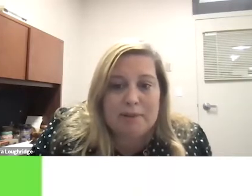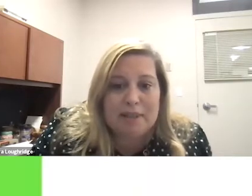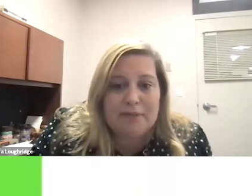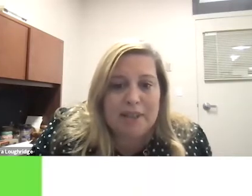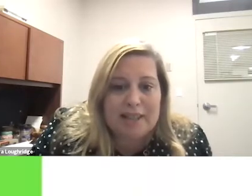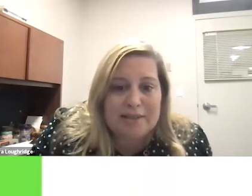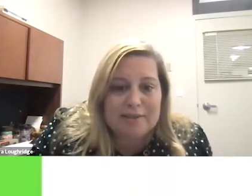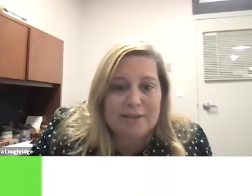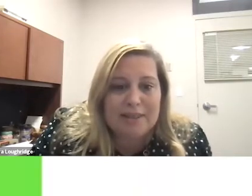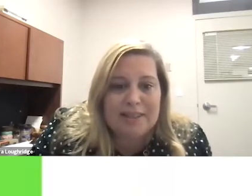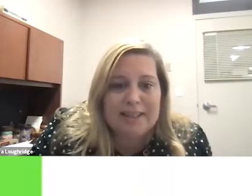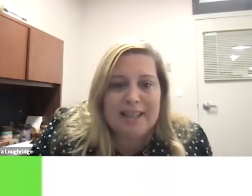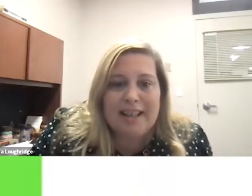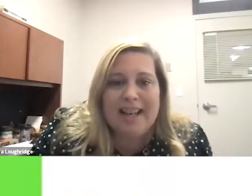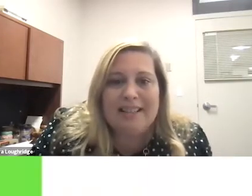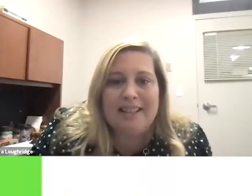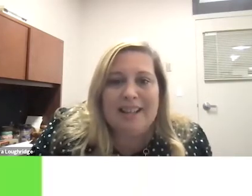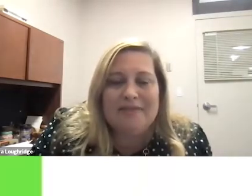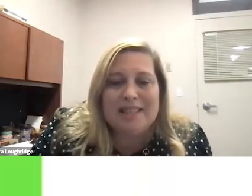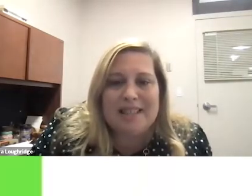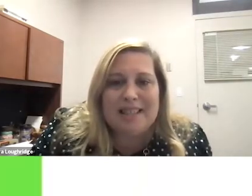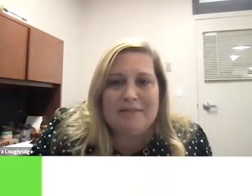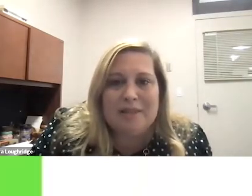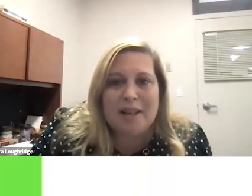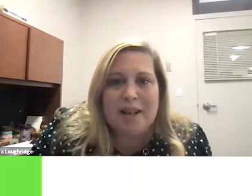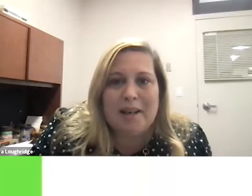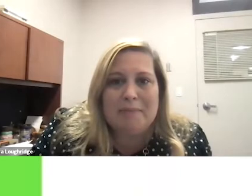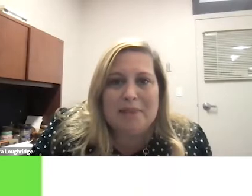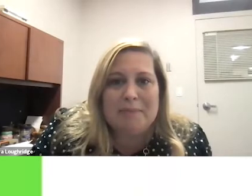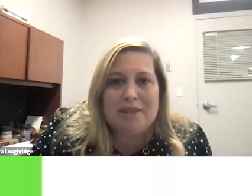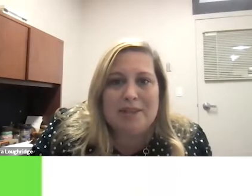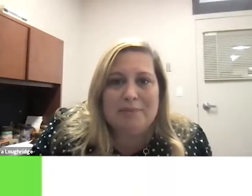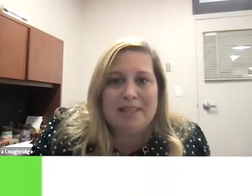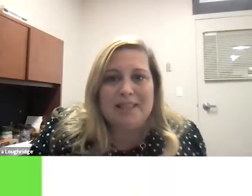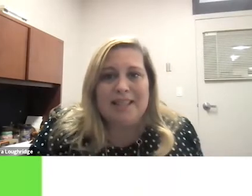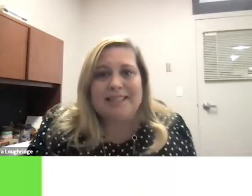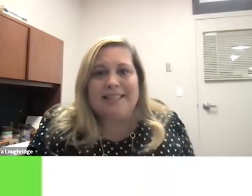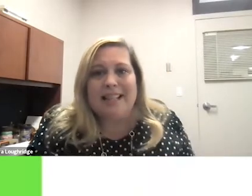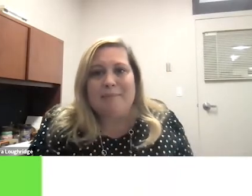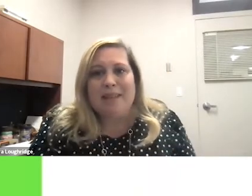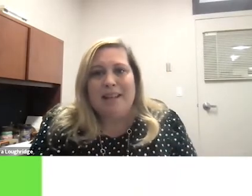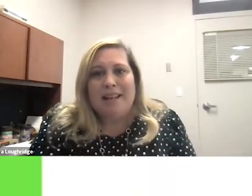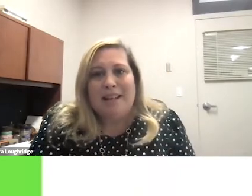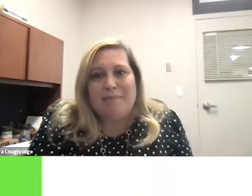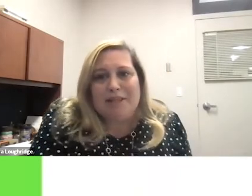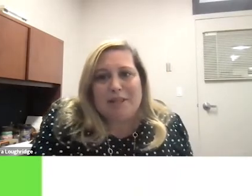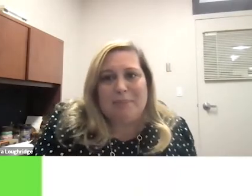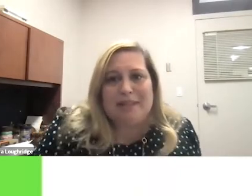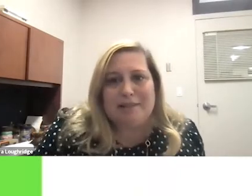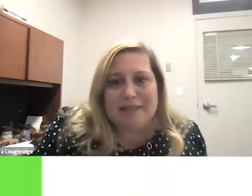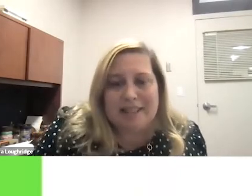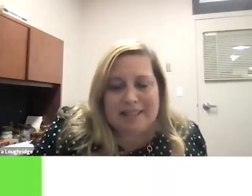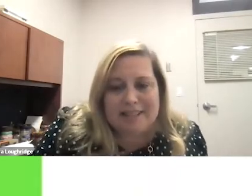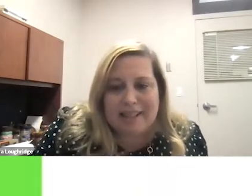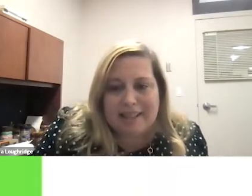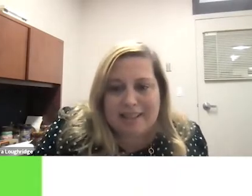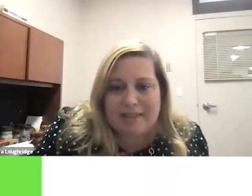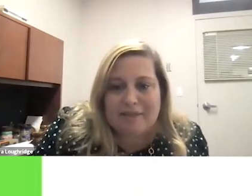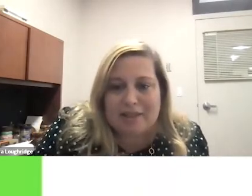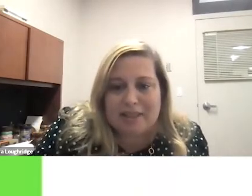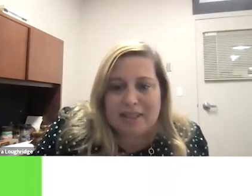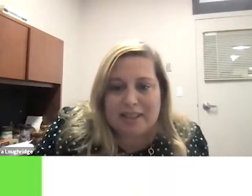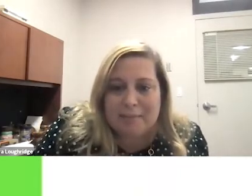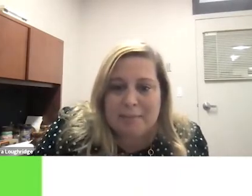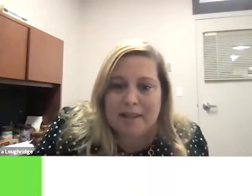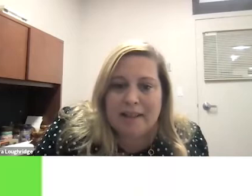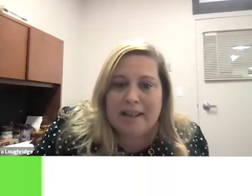job opportunities for high school students, and a lot of incentives, especially with the STEM and project-based learning design of